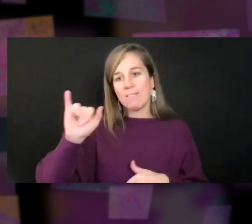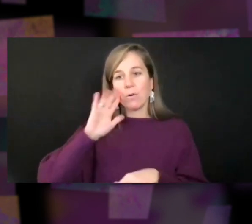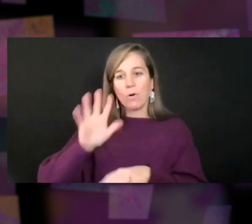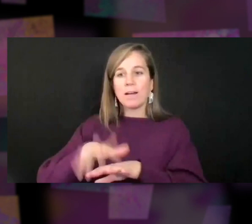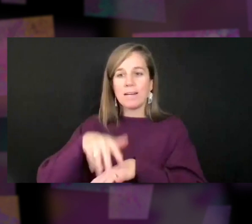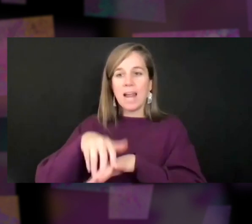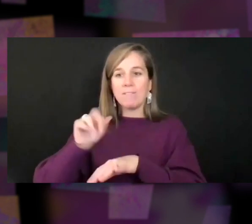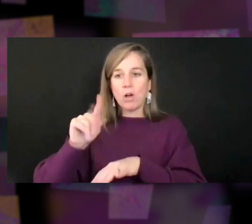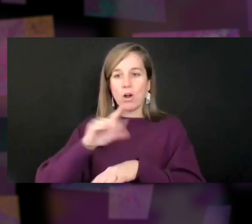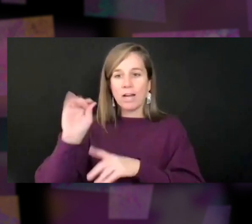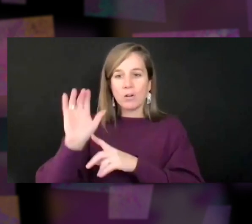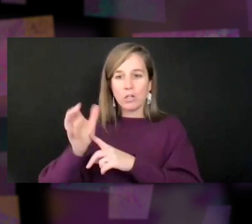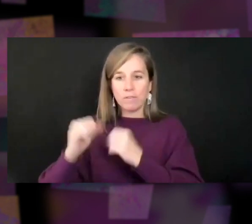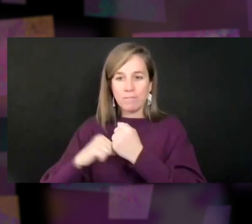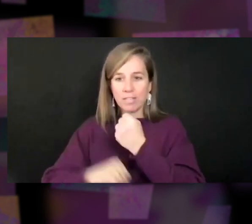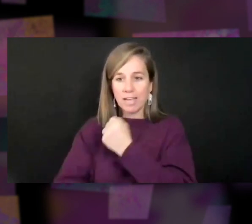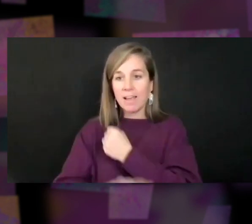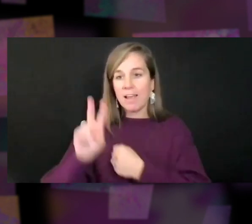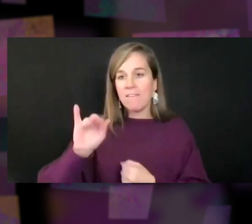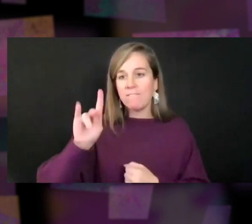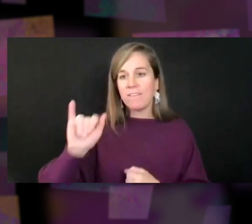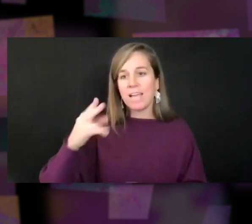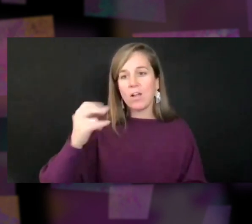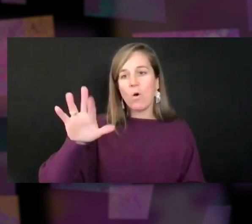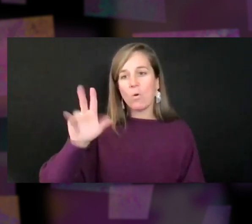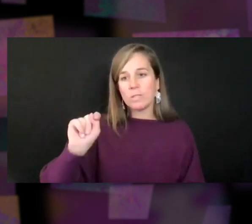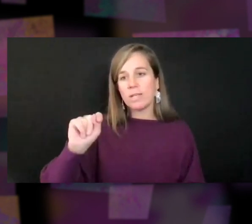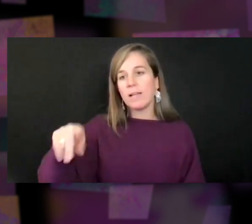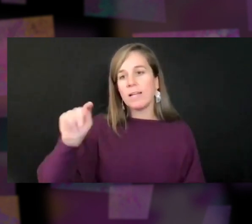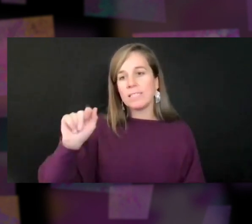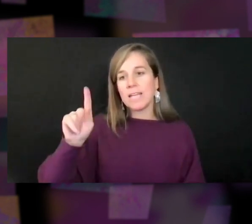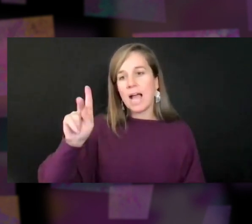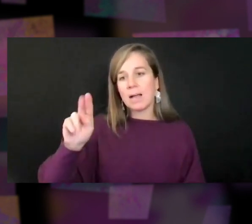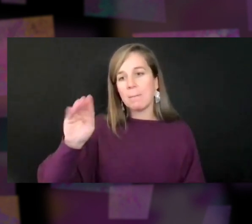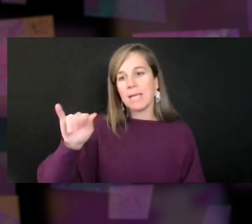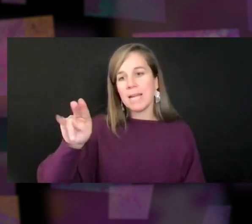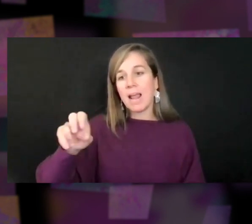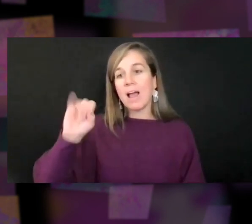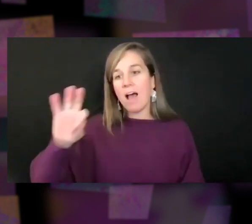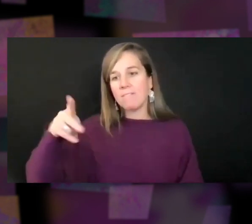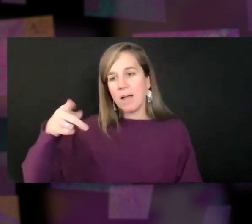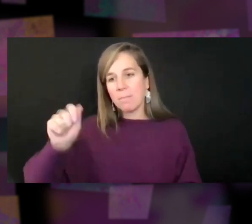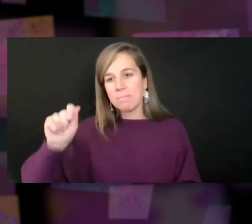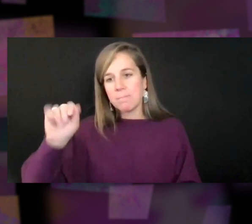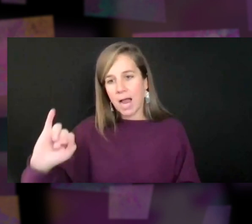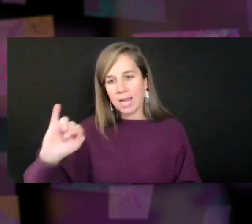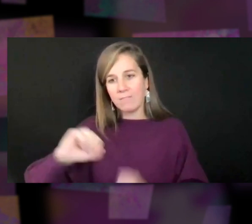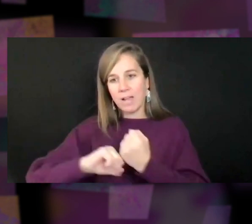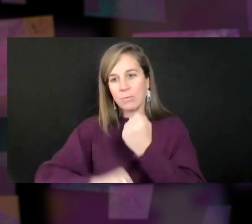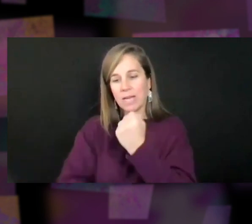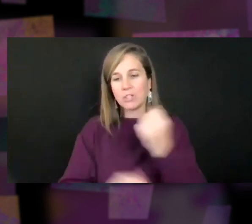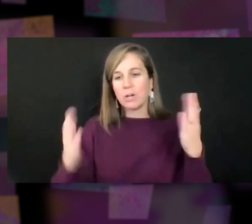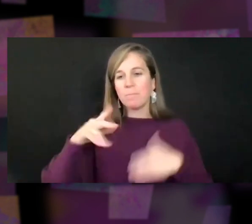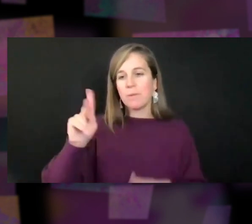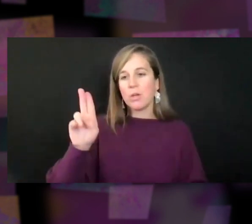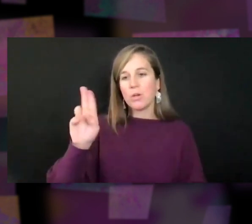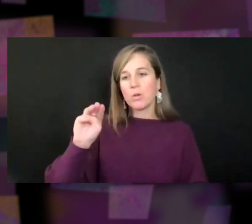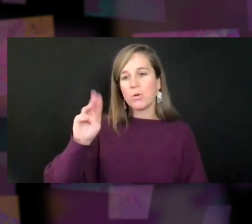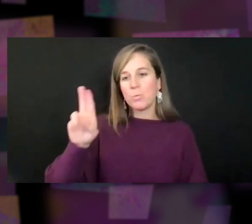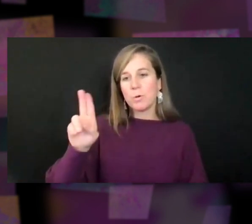Vicky Holt-Takamine of Pa'i Foundation, Kumuhula Elsie